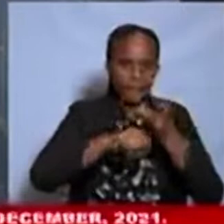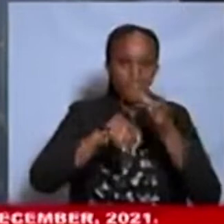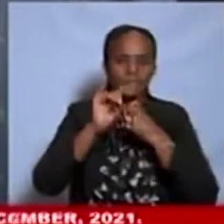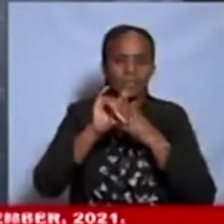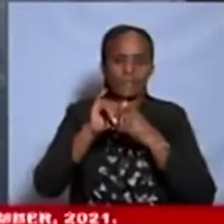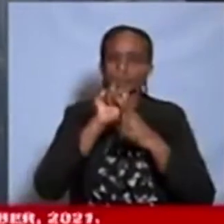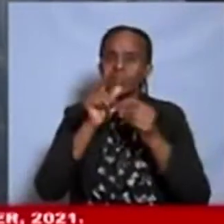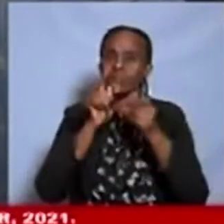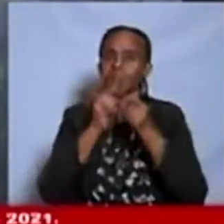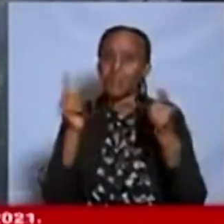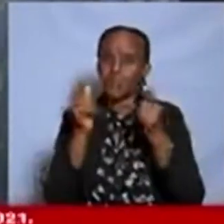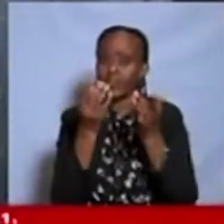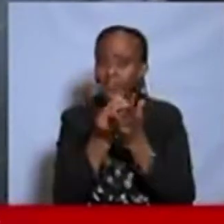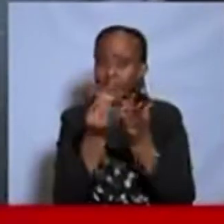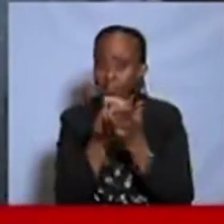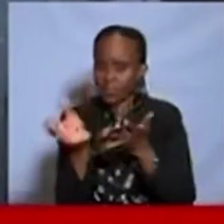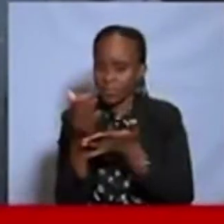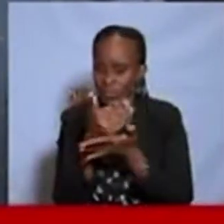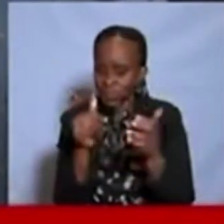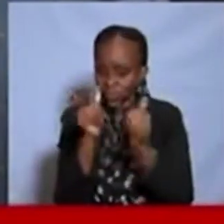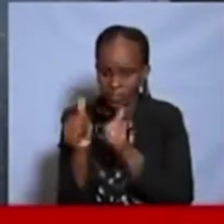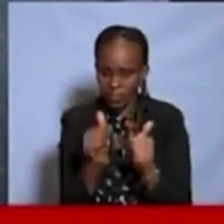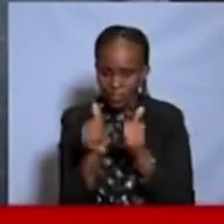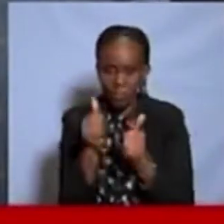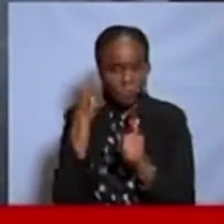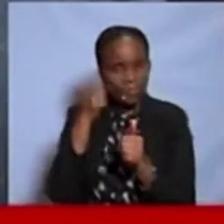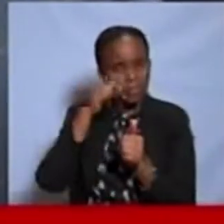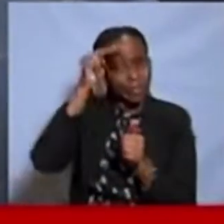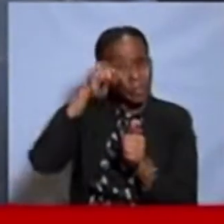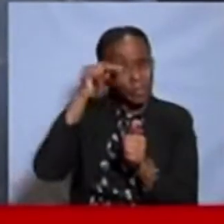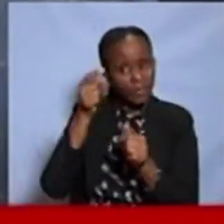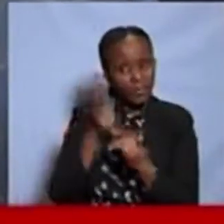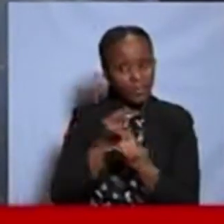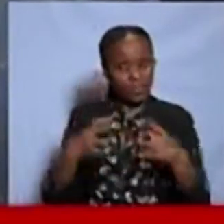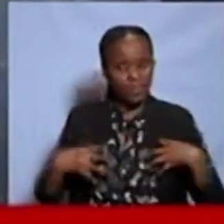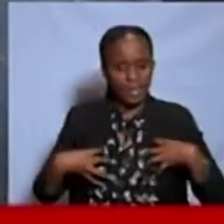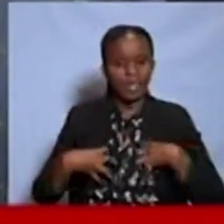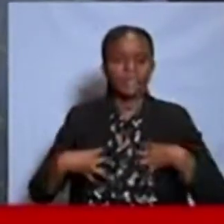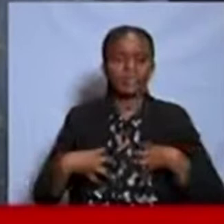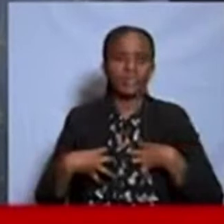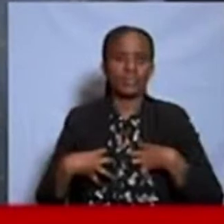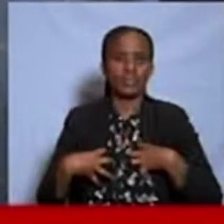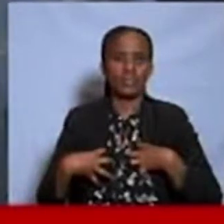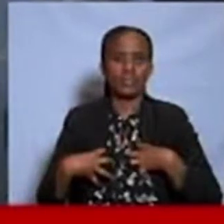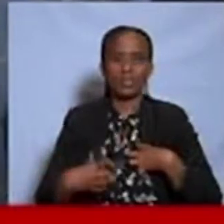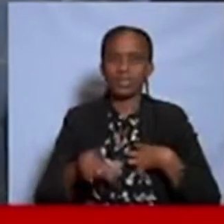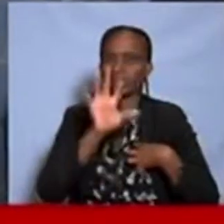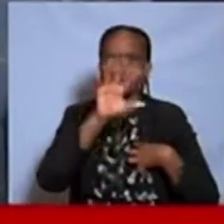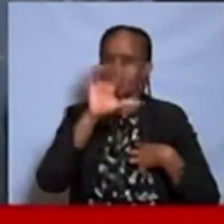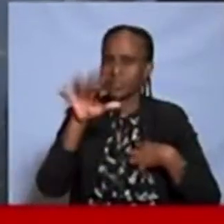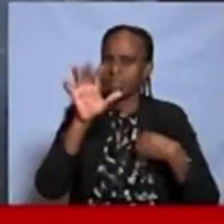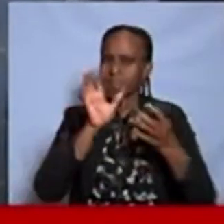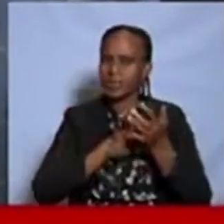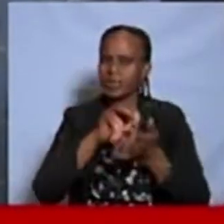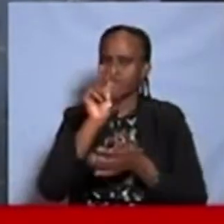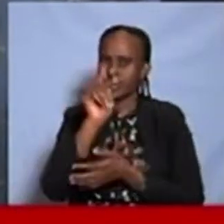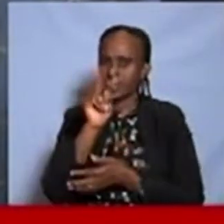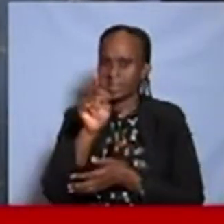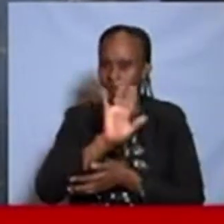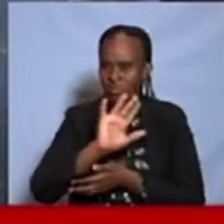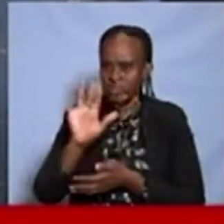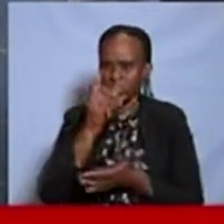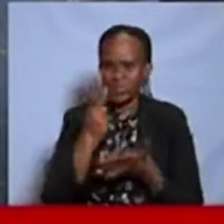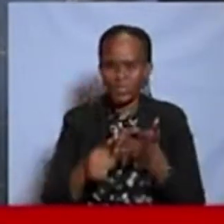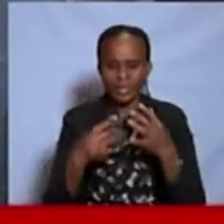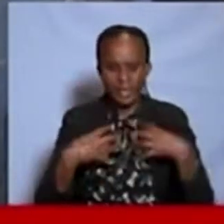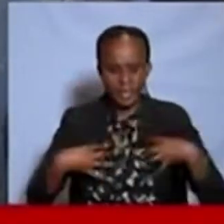major income generating activity for Namwara is the one from animal levies. The 55,000 kwacha is when